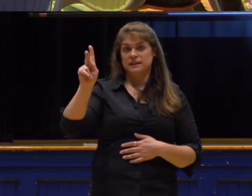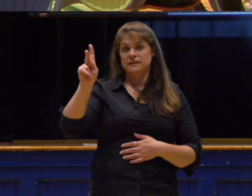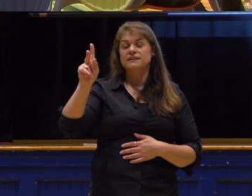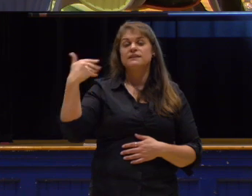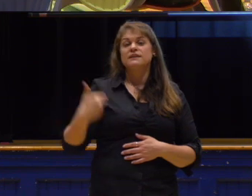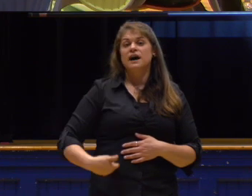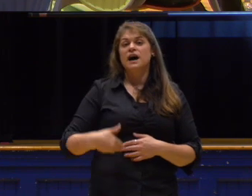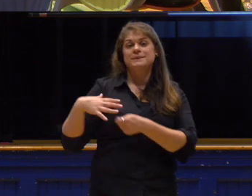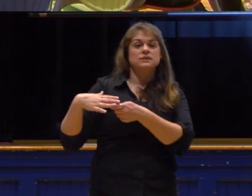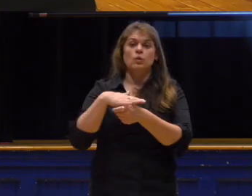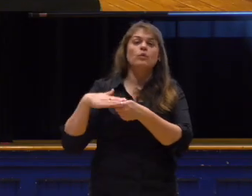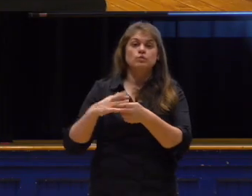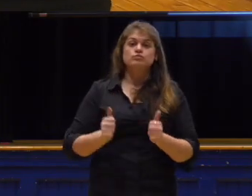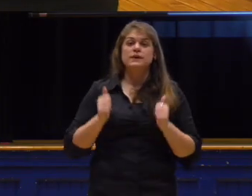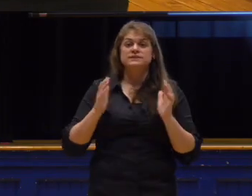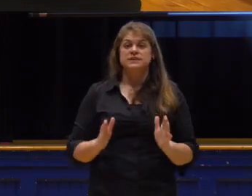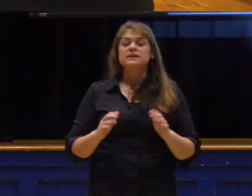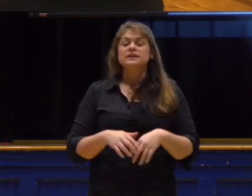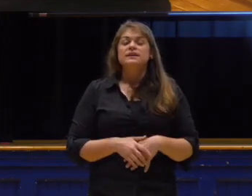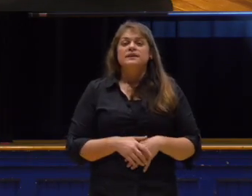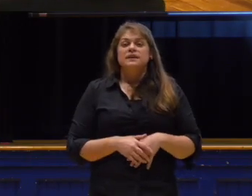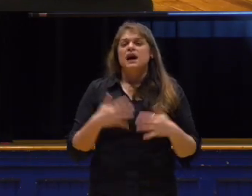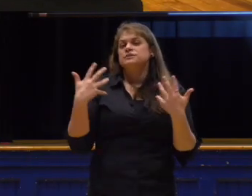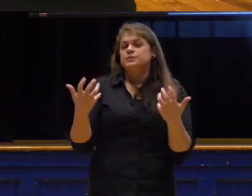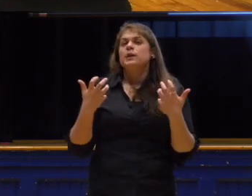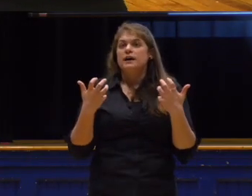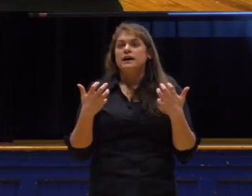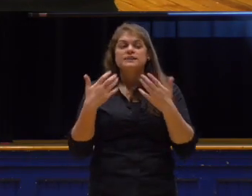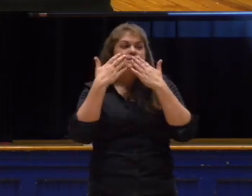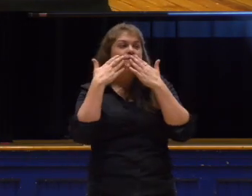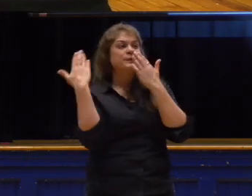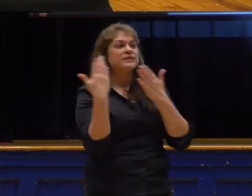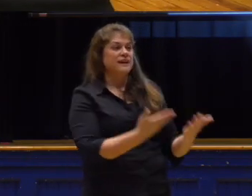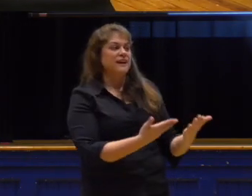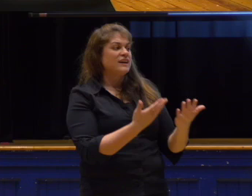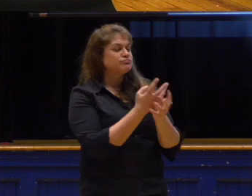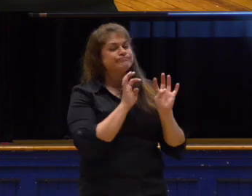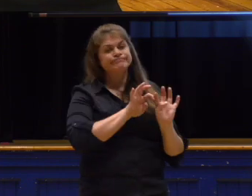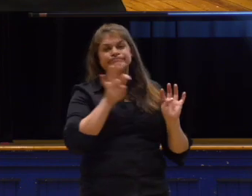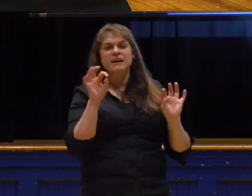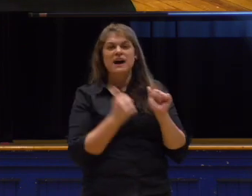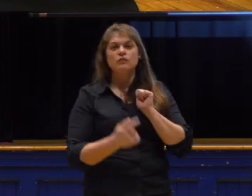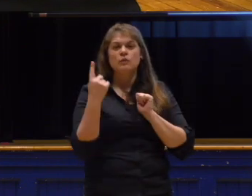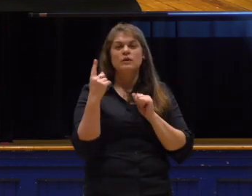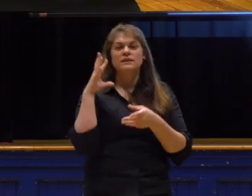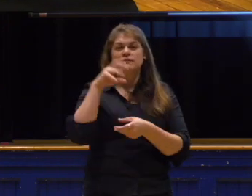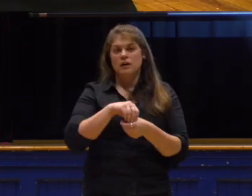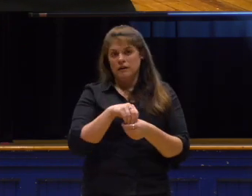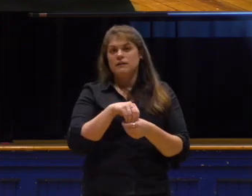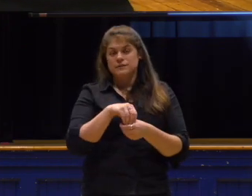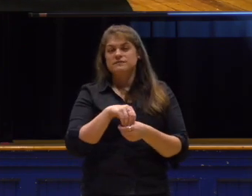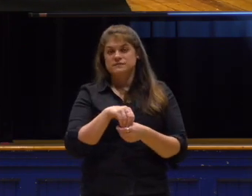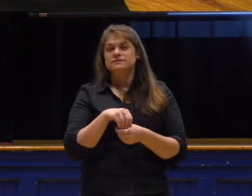Burdewik, and I'm a neighborhood resident. And I would just like to thank everybody involved for